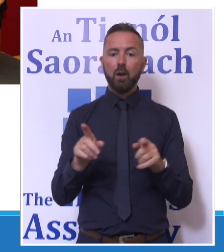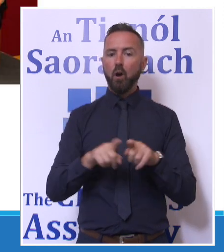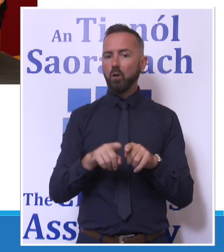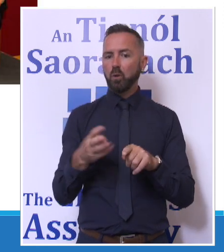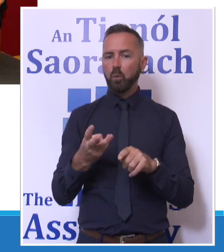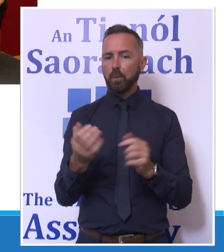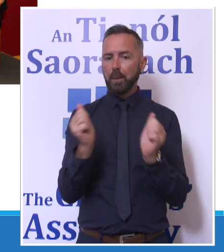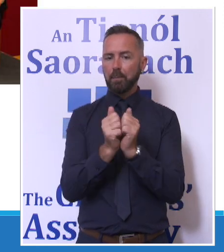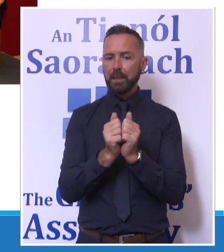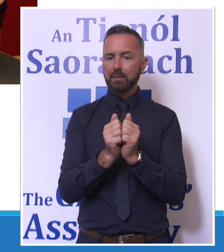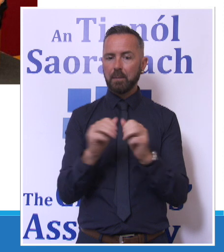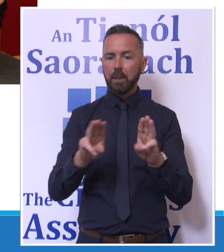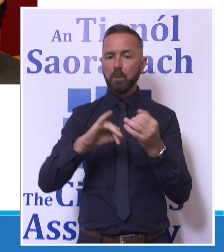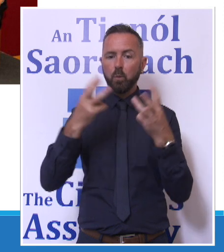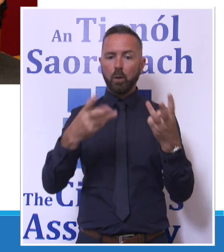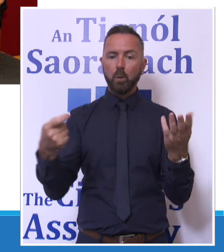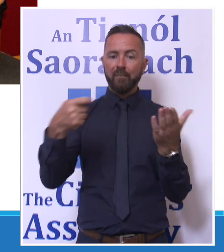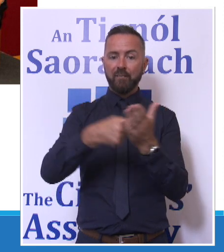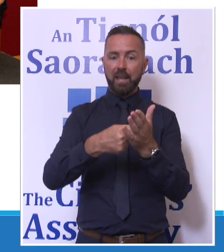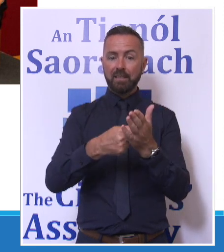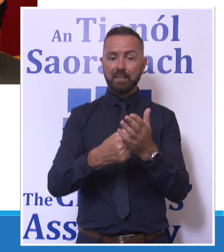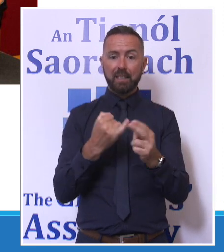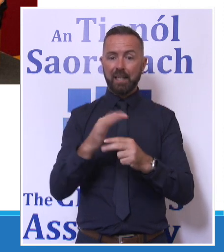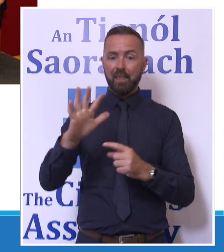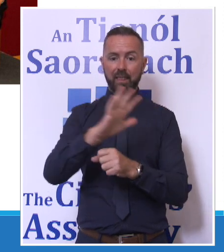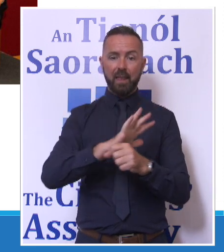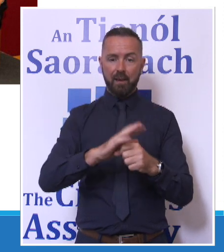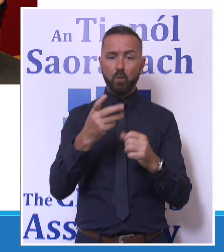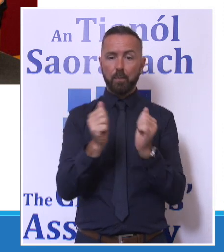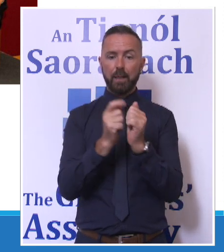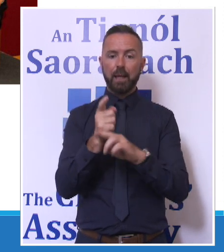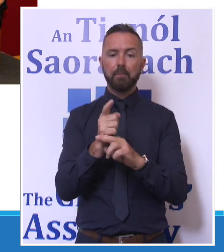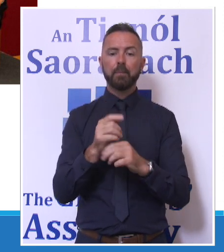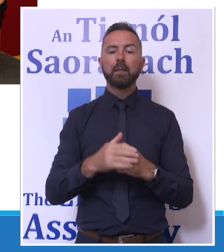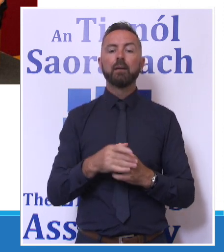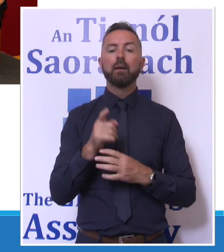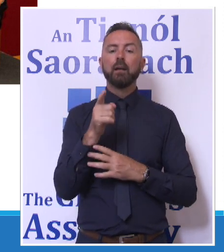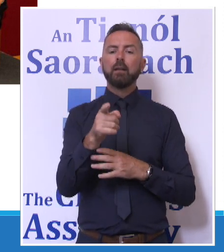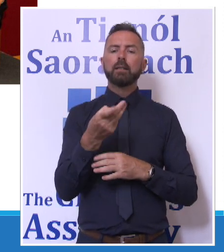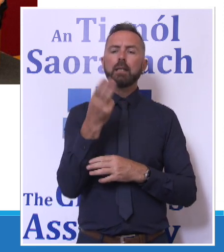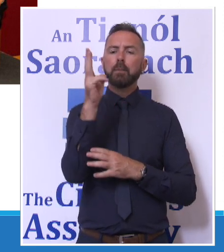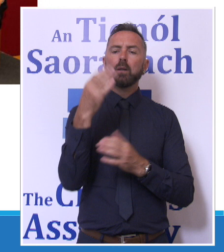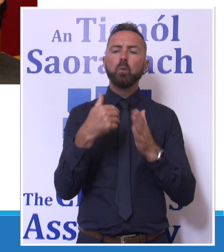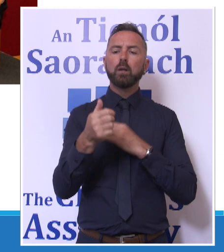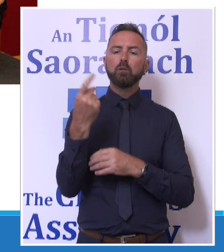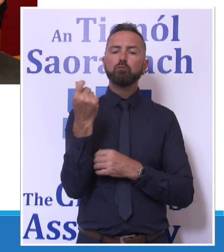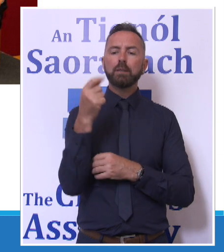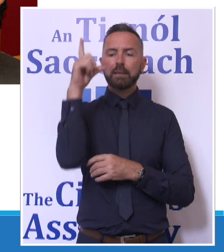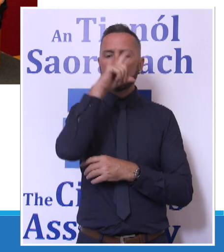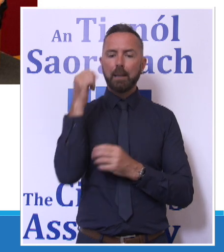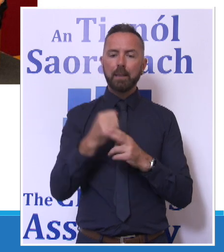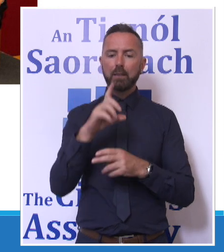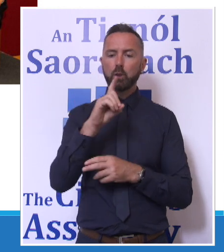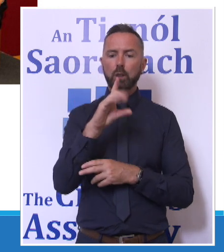Just here to demonstrate the mayoral awards. This happens across the country again, and this was a recent example in Dún